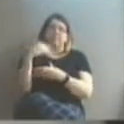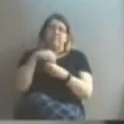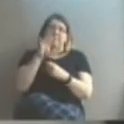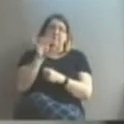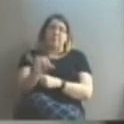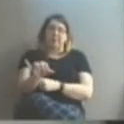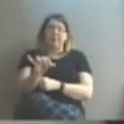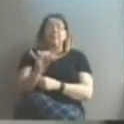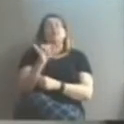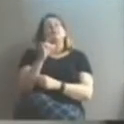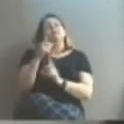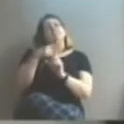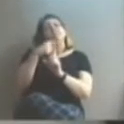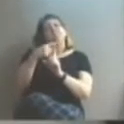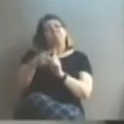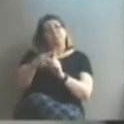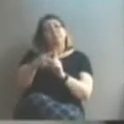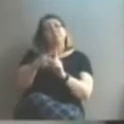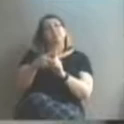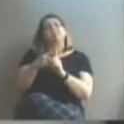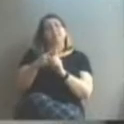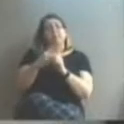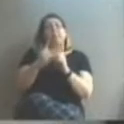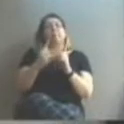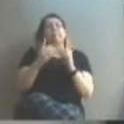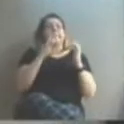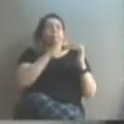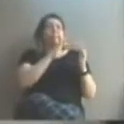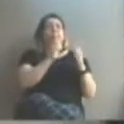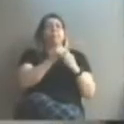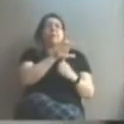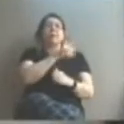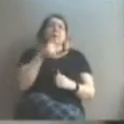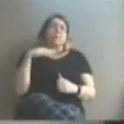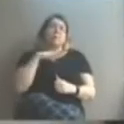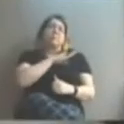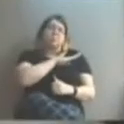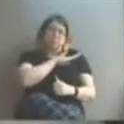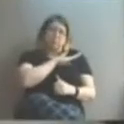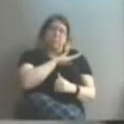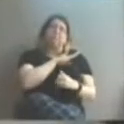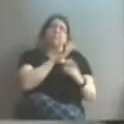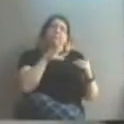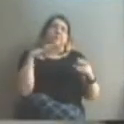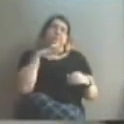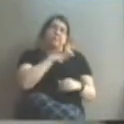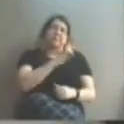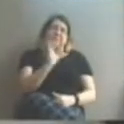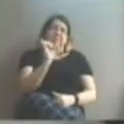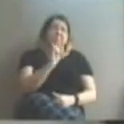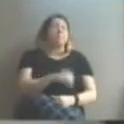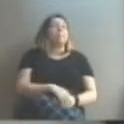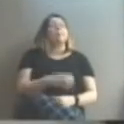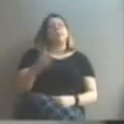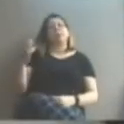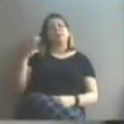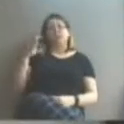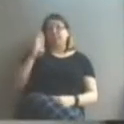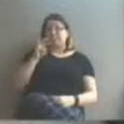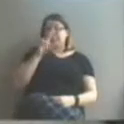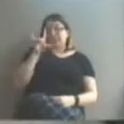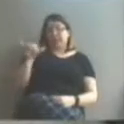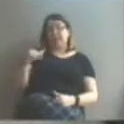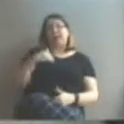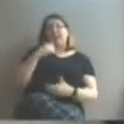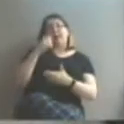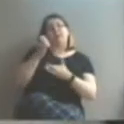this, as well as reach back sessions with other board committees, so we'll stay aligned with that as well. So Chair Brady, I'm recommending